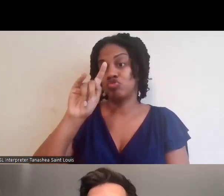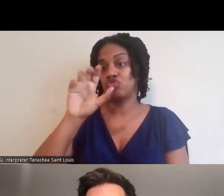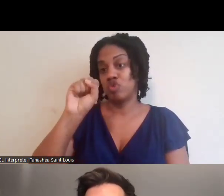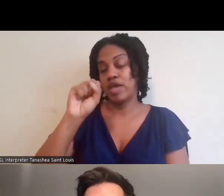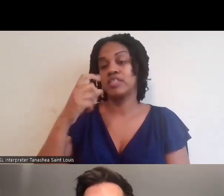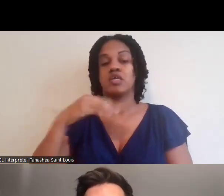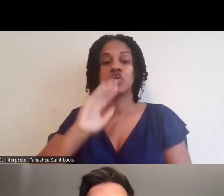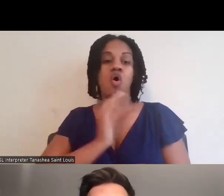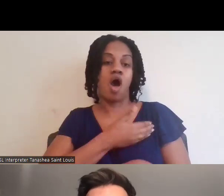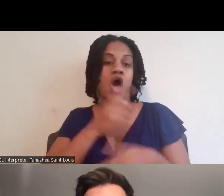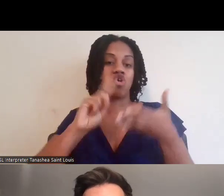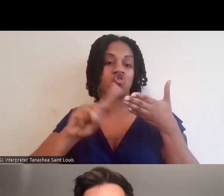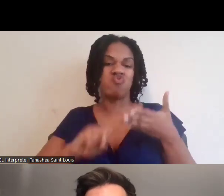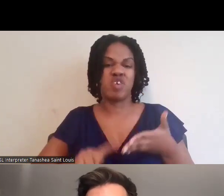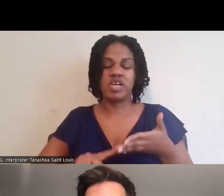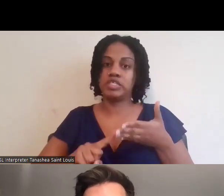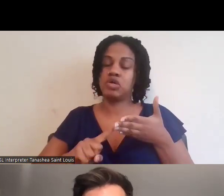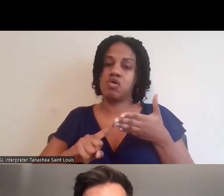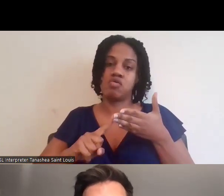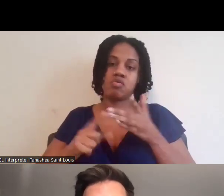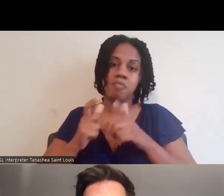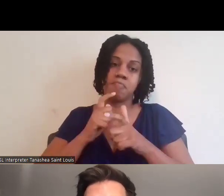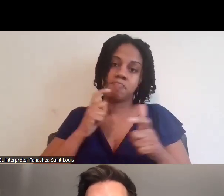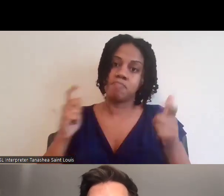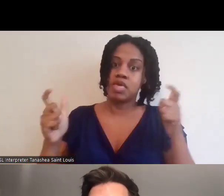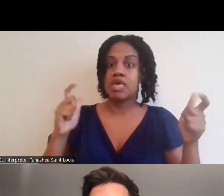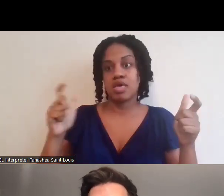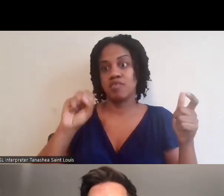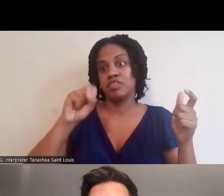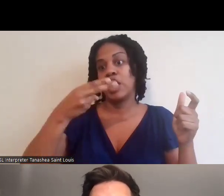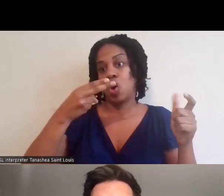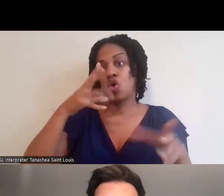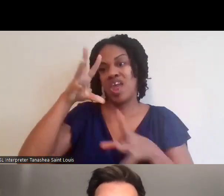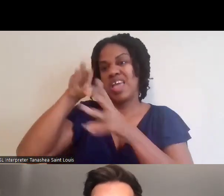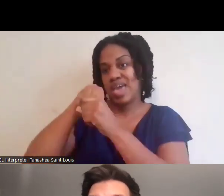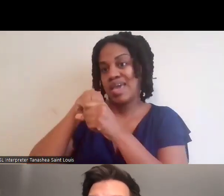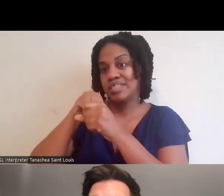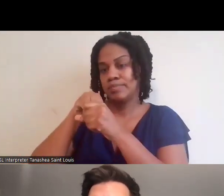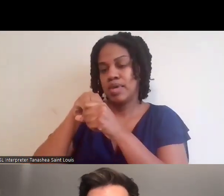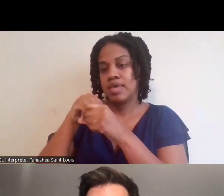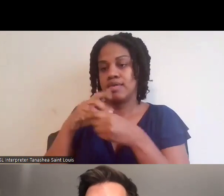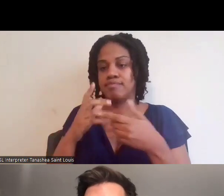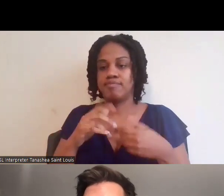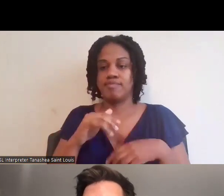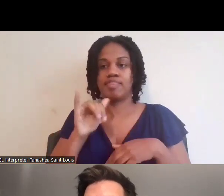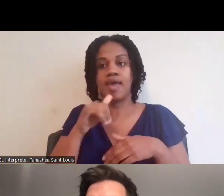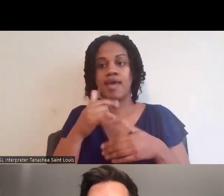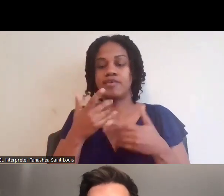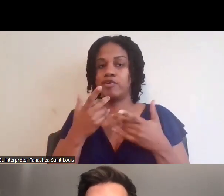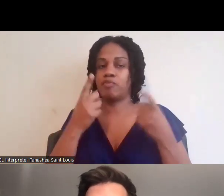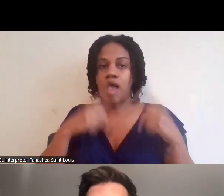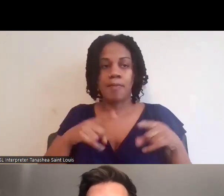research involved a significant amount of stakeholder engagement, which largely took the form of interviews,